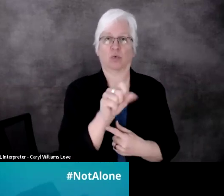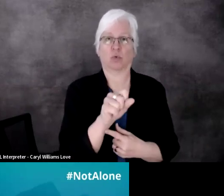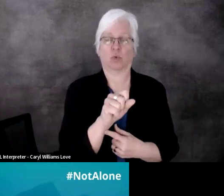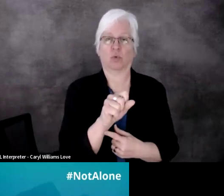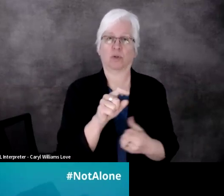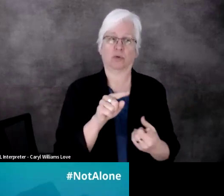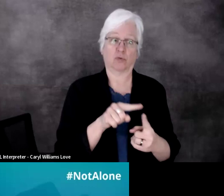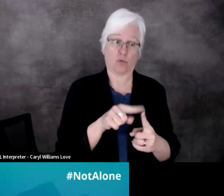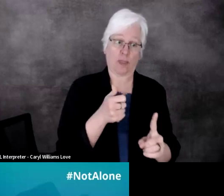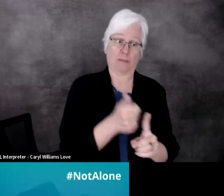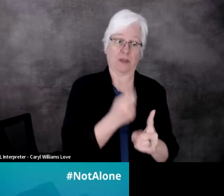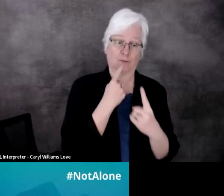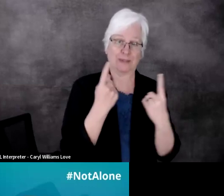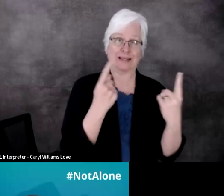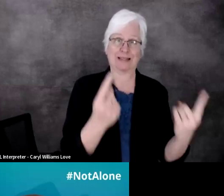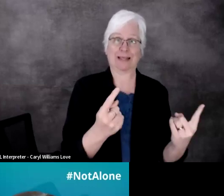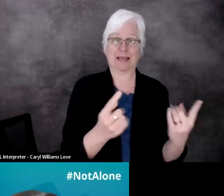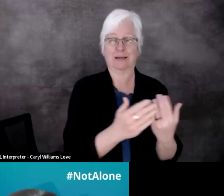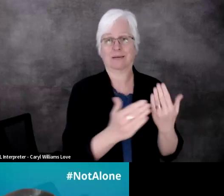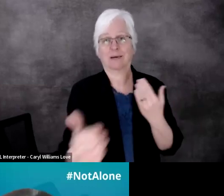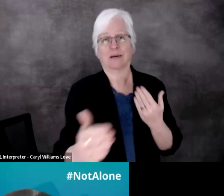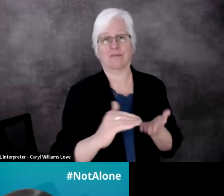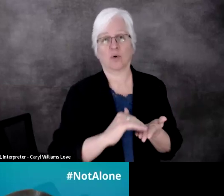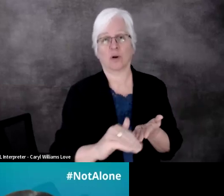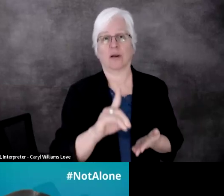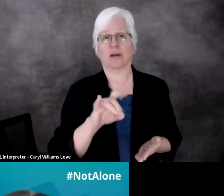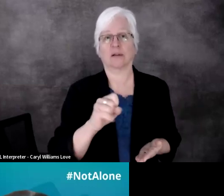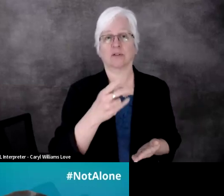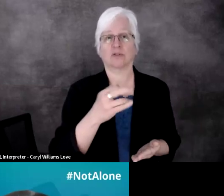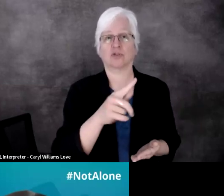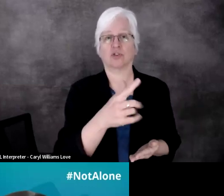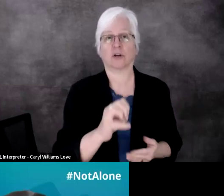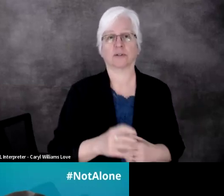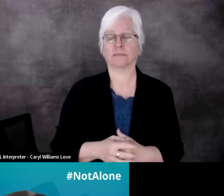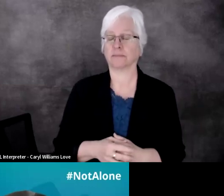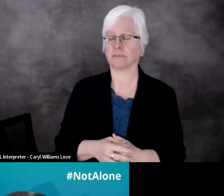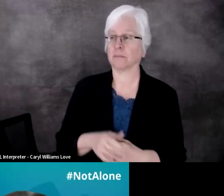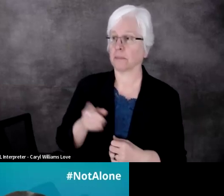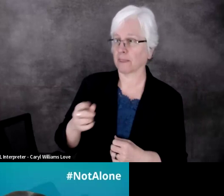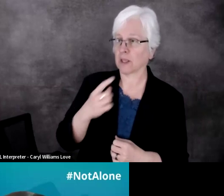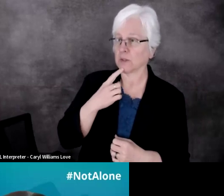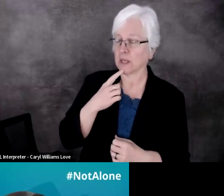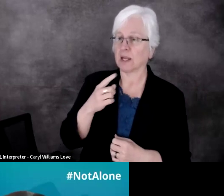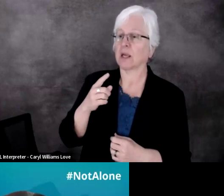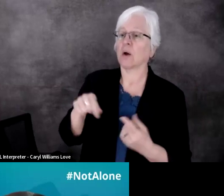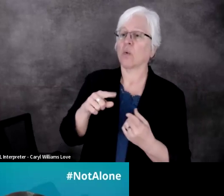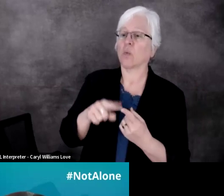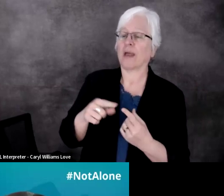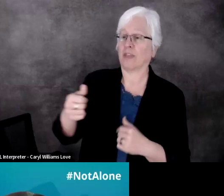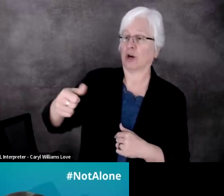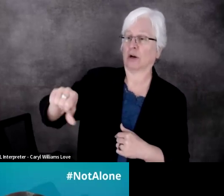discharged. So I heard you when we're talking about metrics, measuring when people are turned away and why, and then